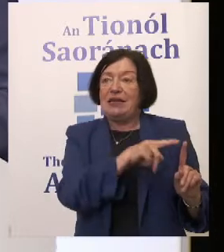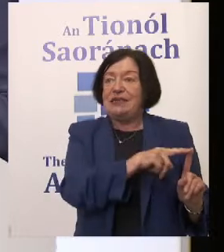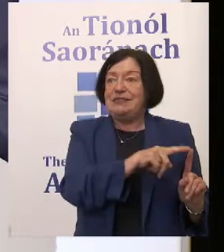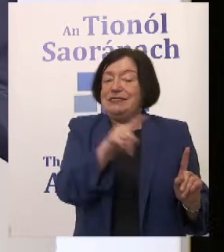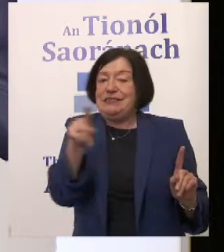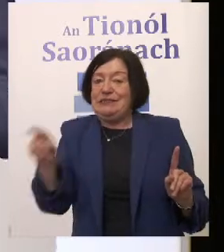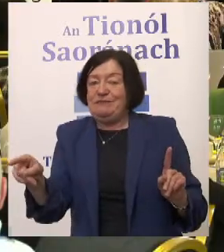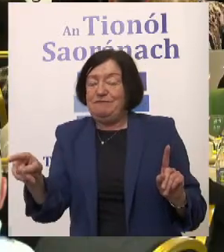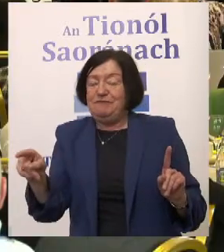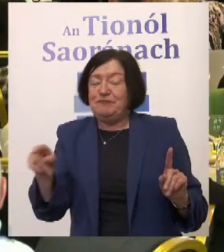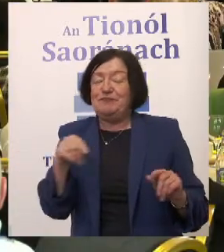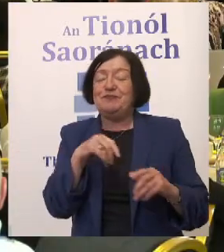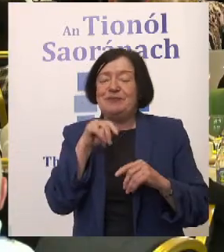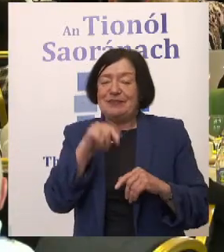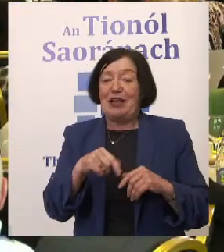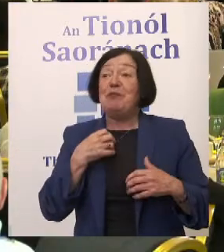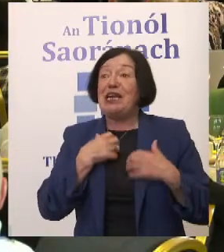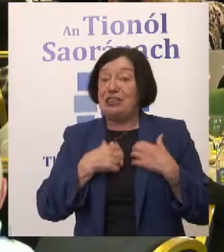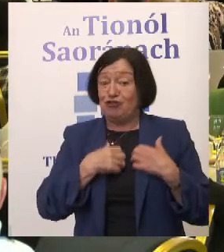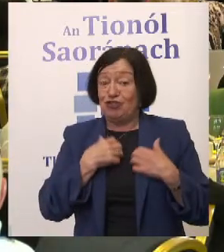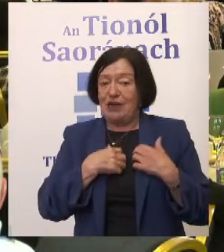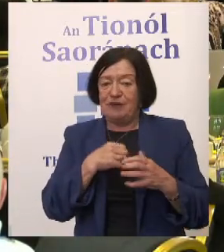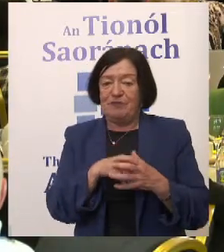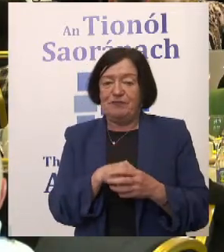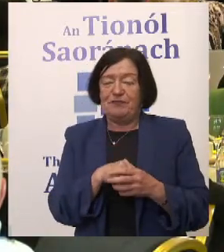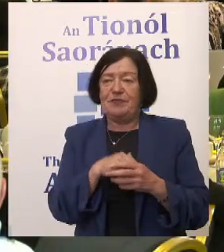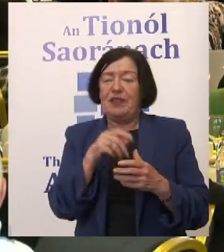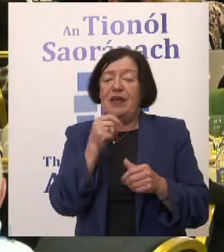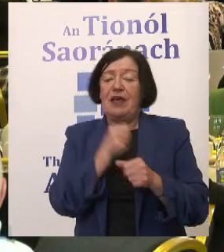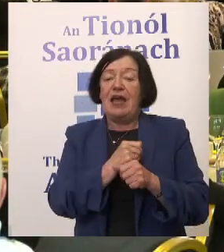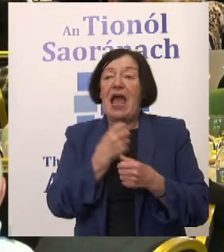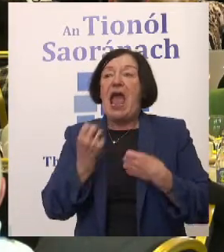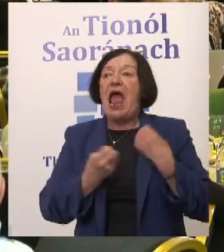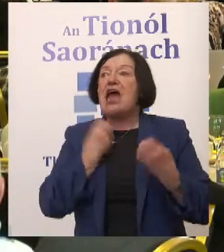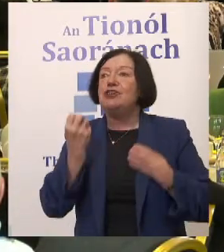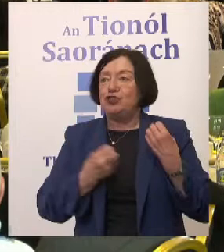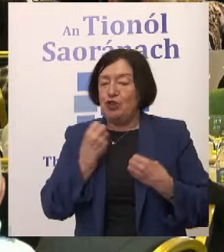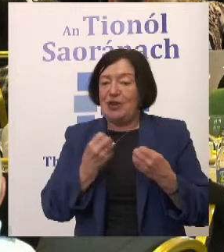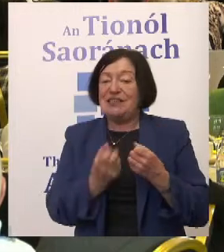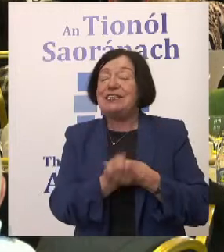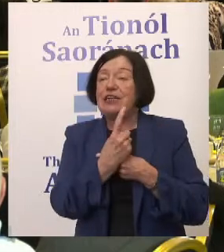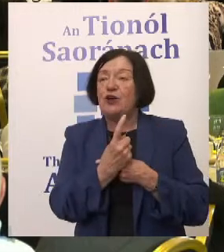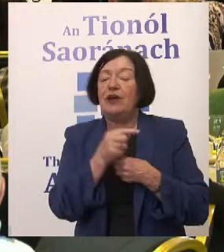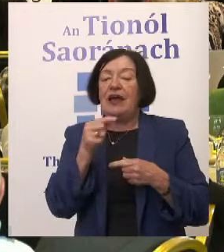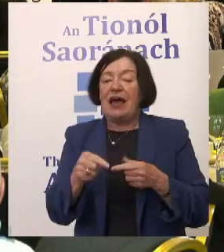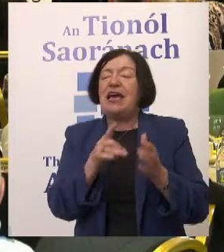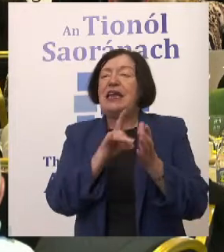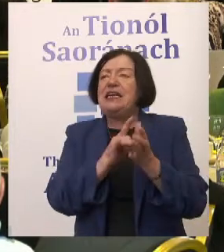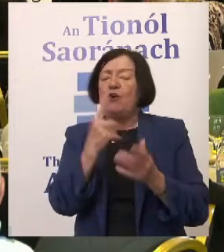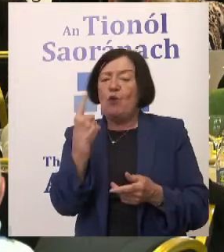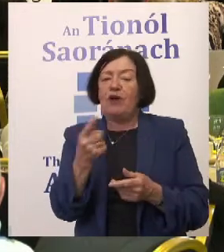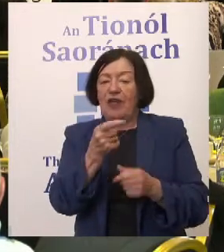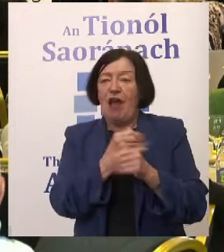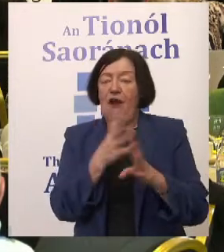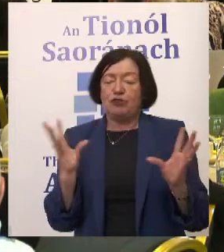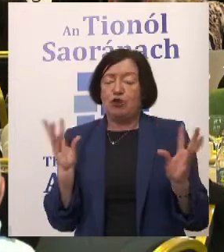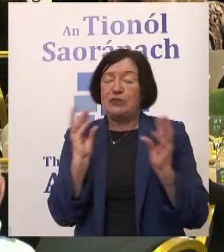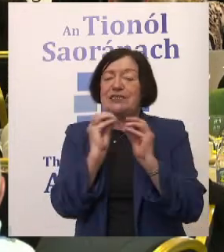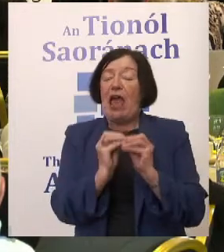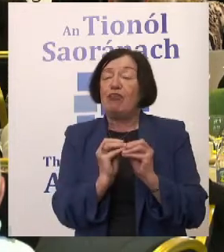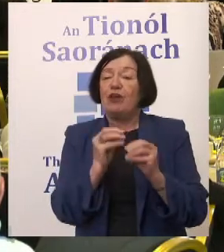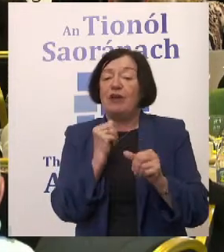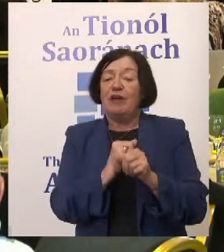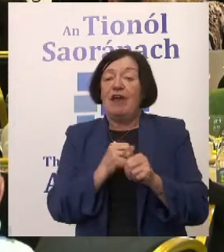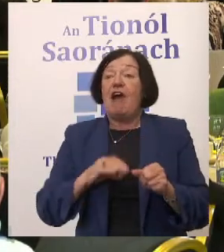do that, so that'll be interesting, and about, say, energy as an issue. And the key issue, because they all join together, is